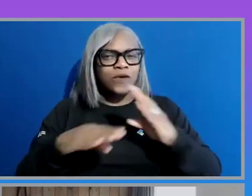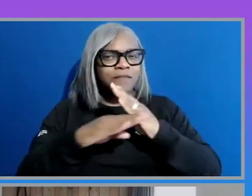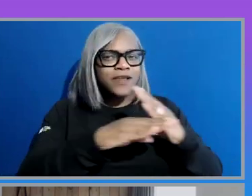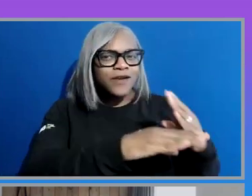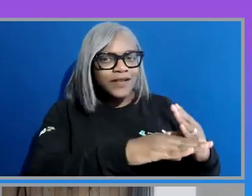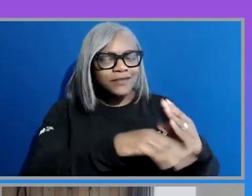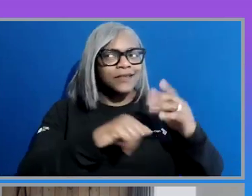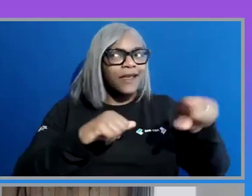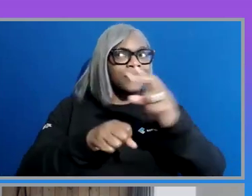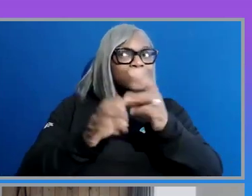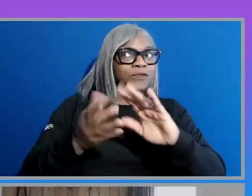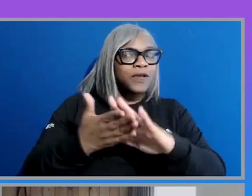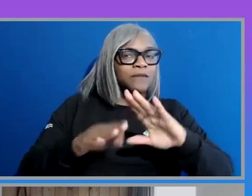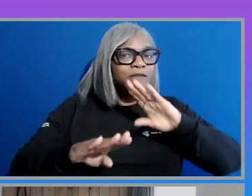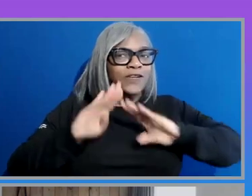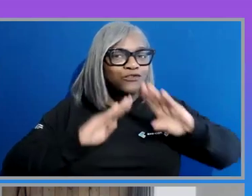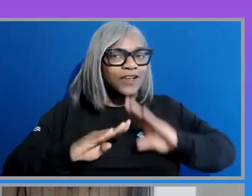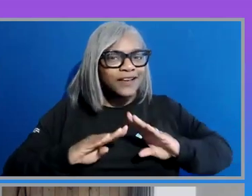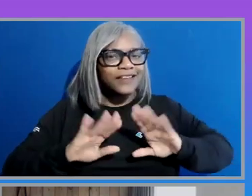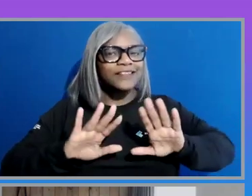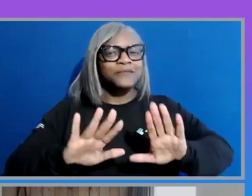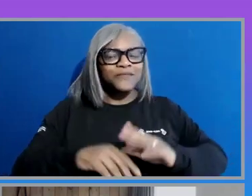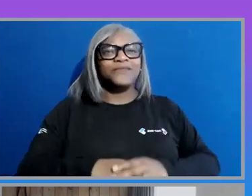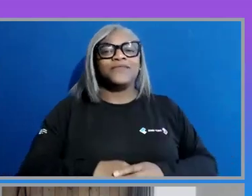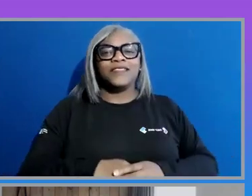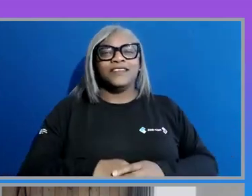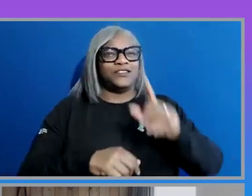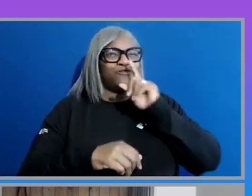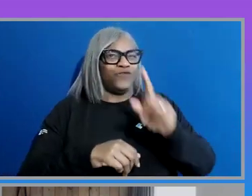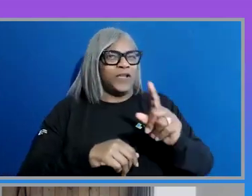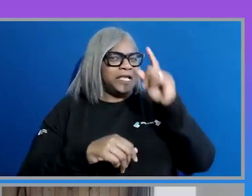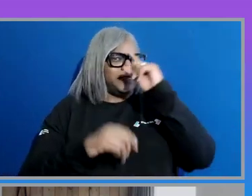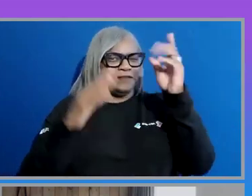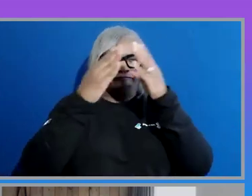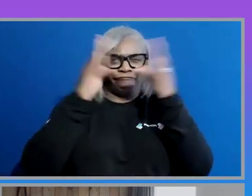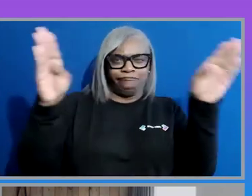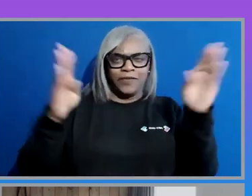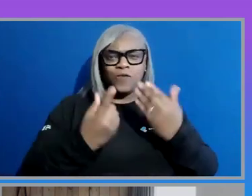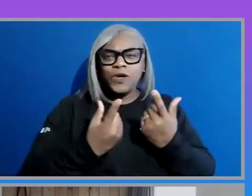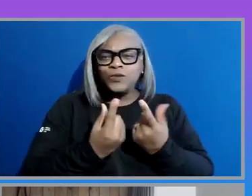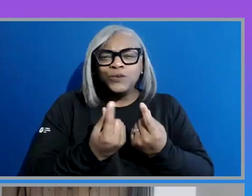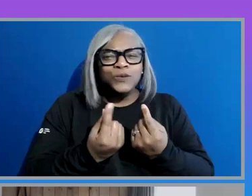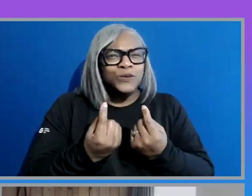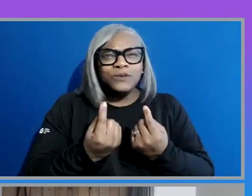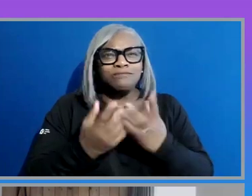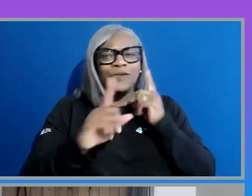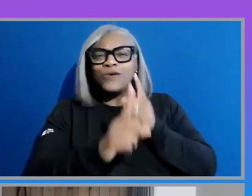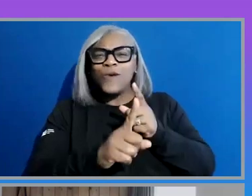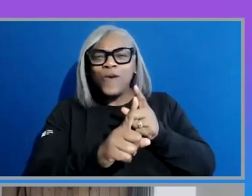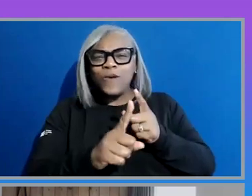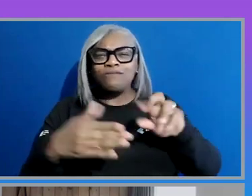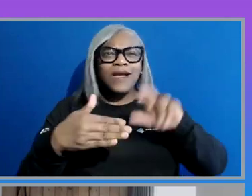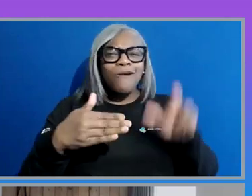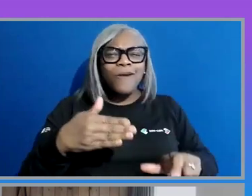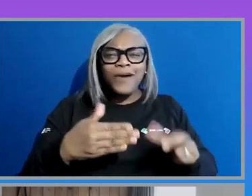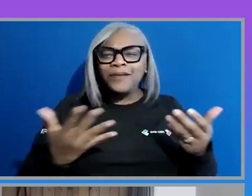frustrated? I really want to encourage you to think beyond. What are we trying to do here? What are the outcomes we